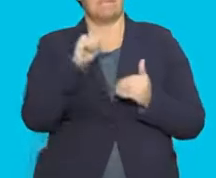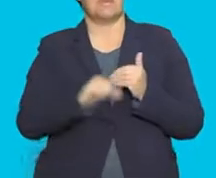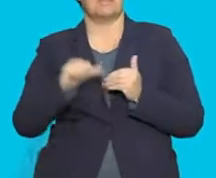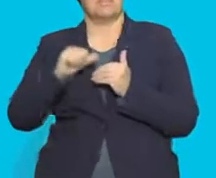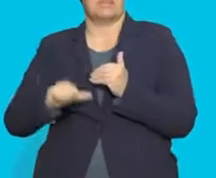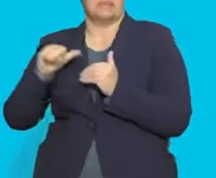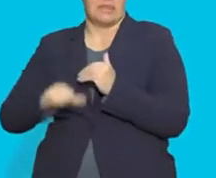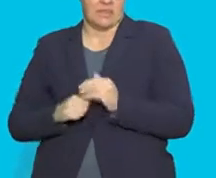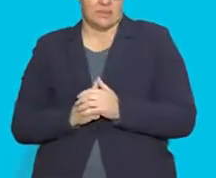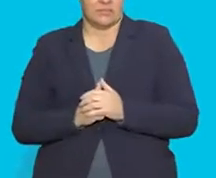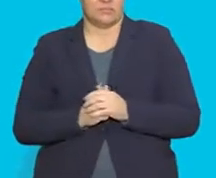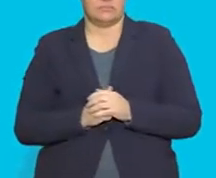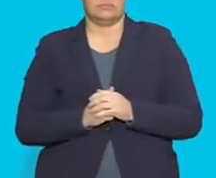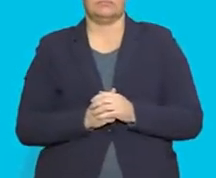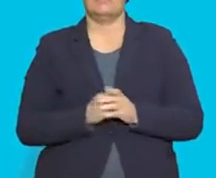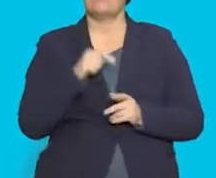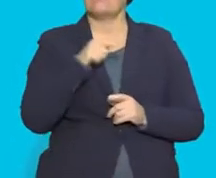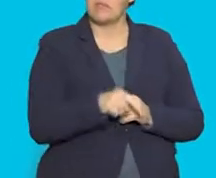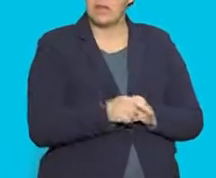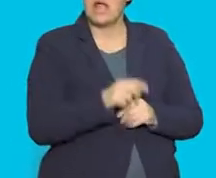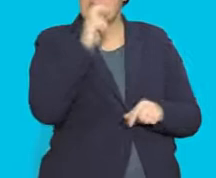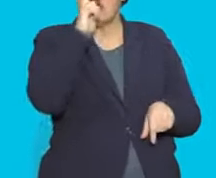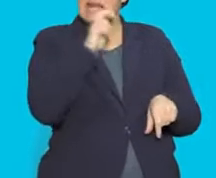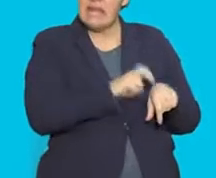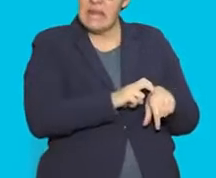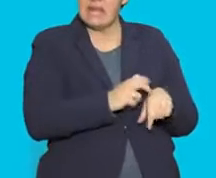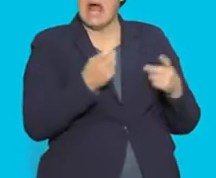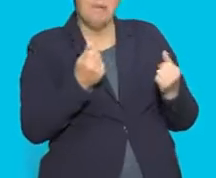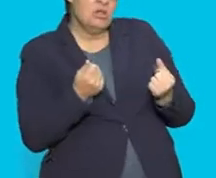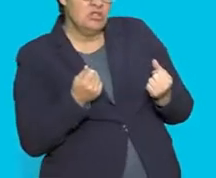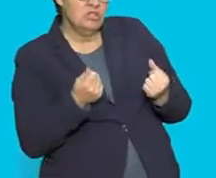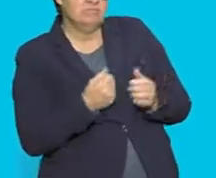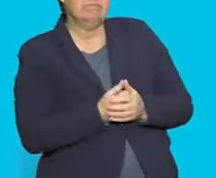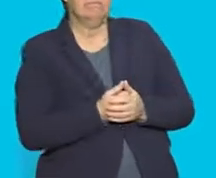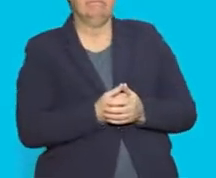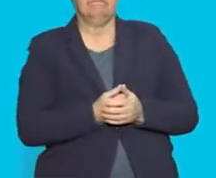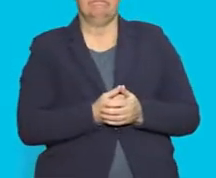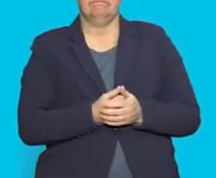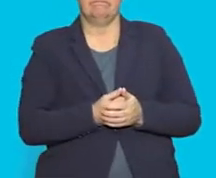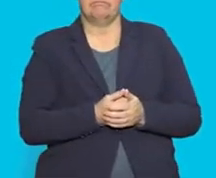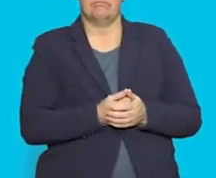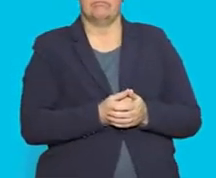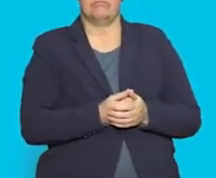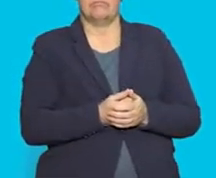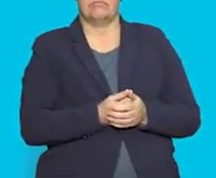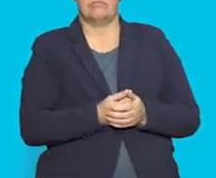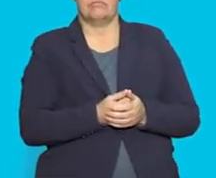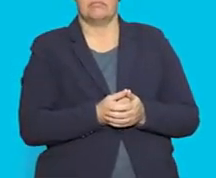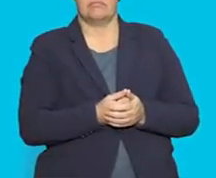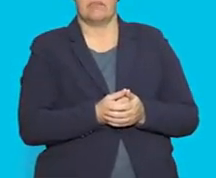on a monthly basis. He then needs an amount of a very